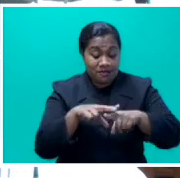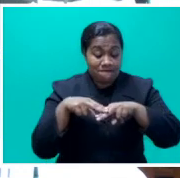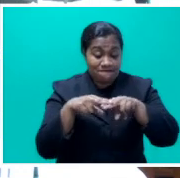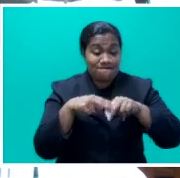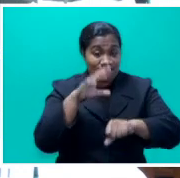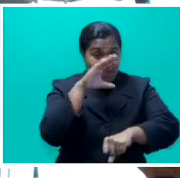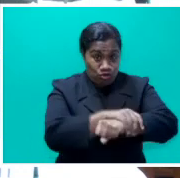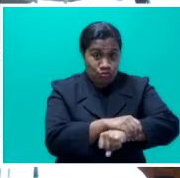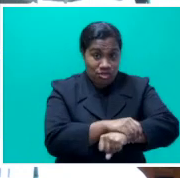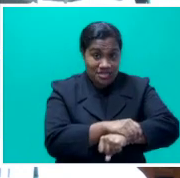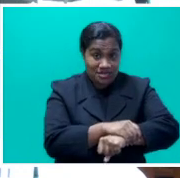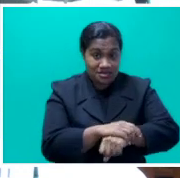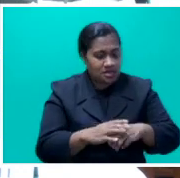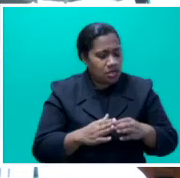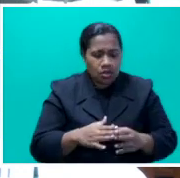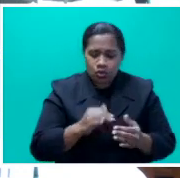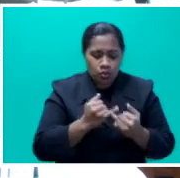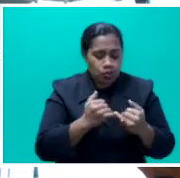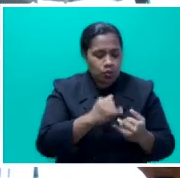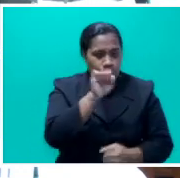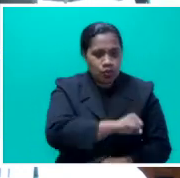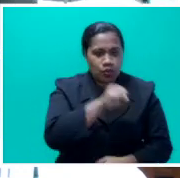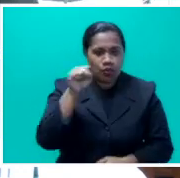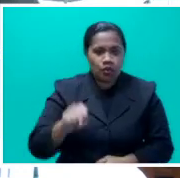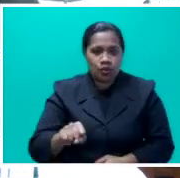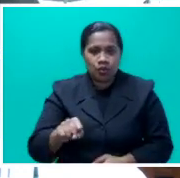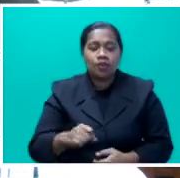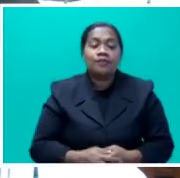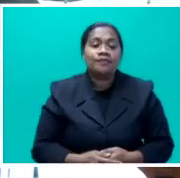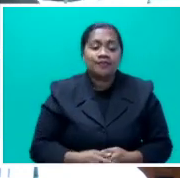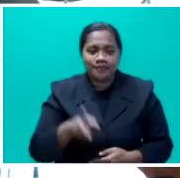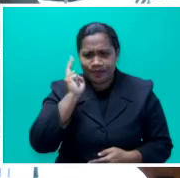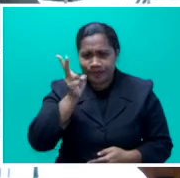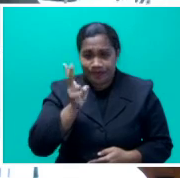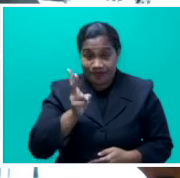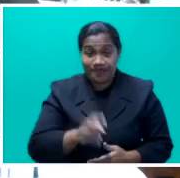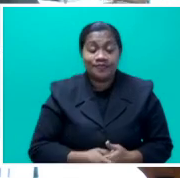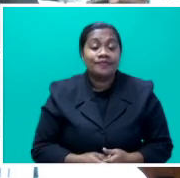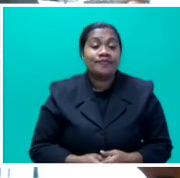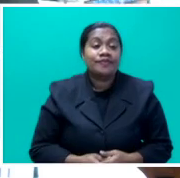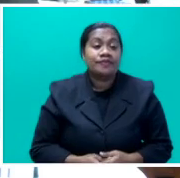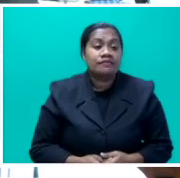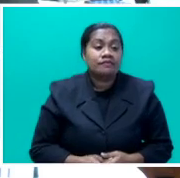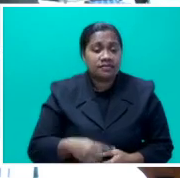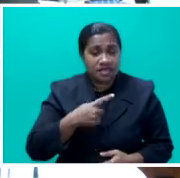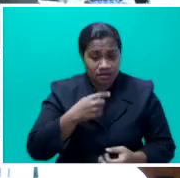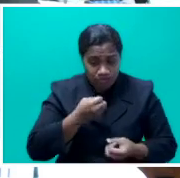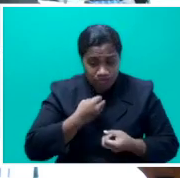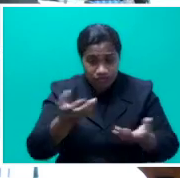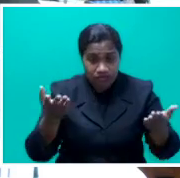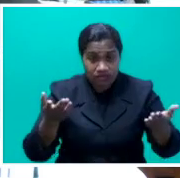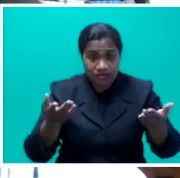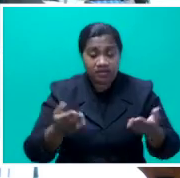Force takes seriously. And again, let me assure the august members of the House and